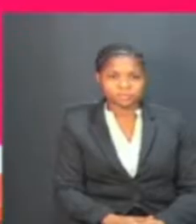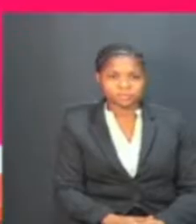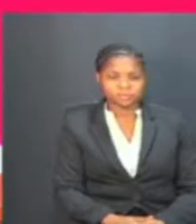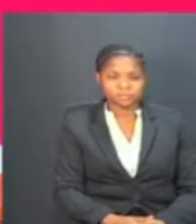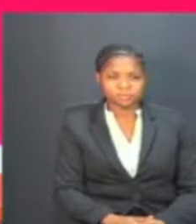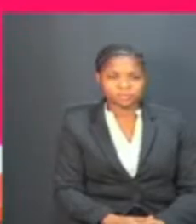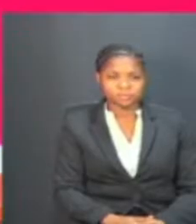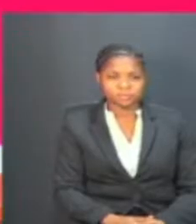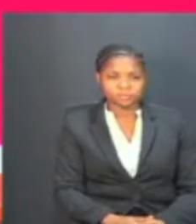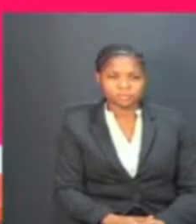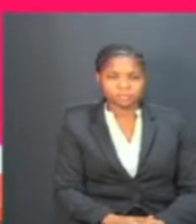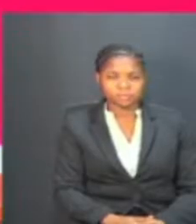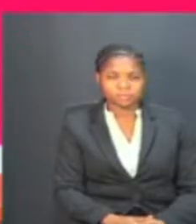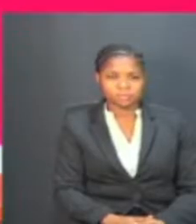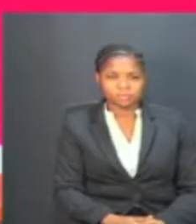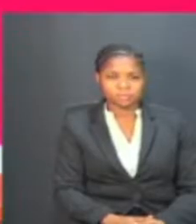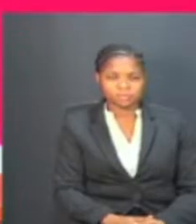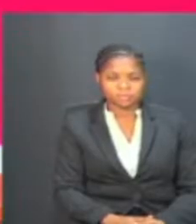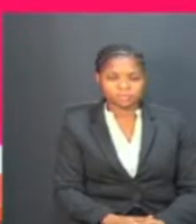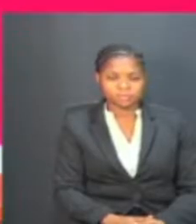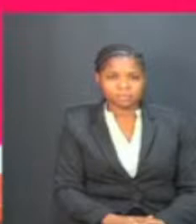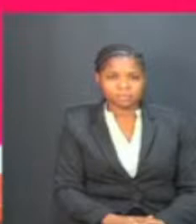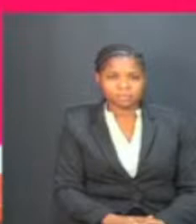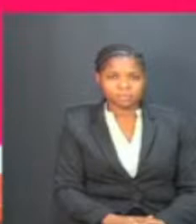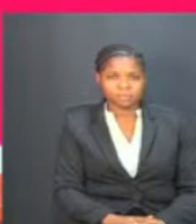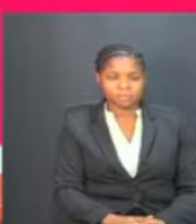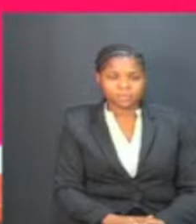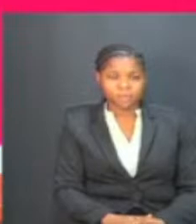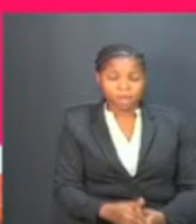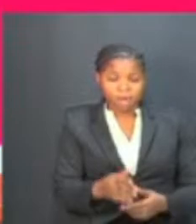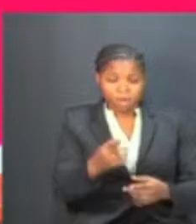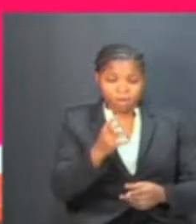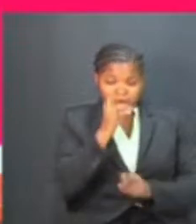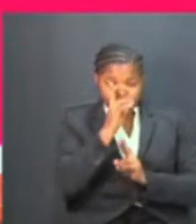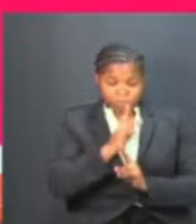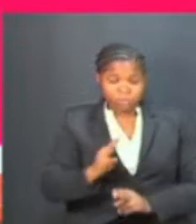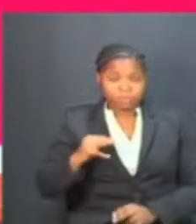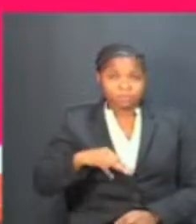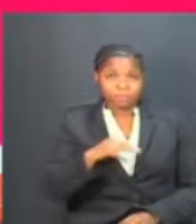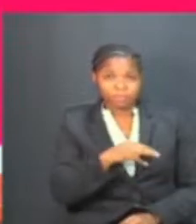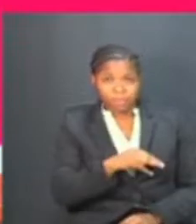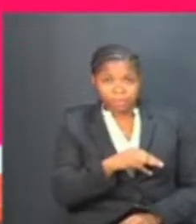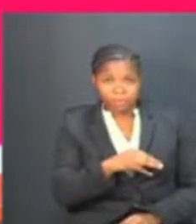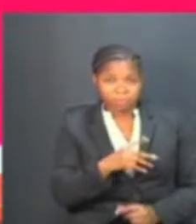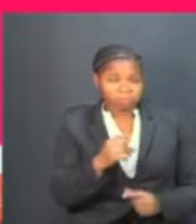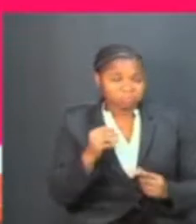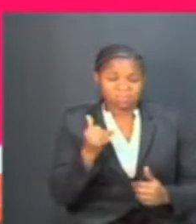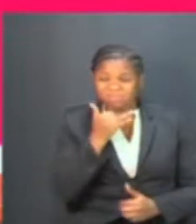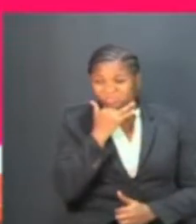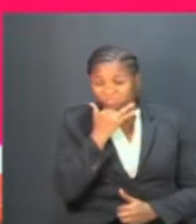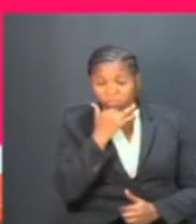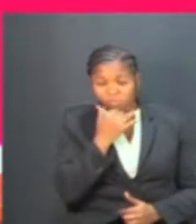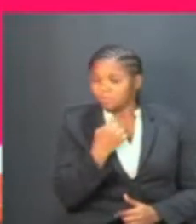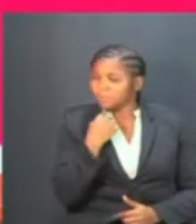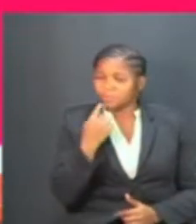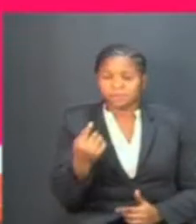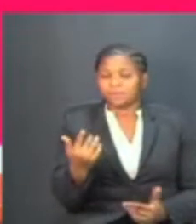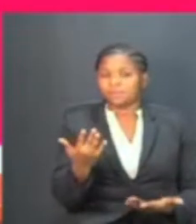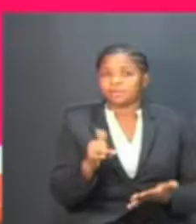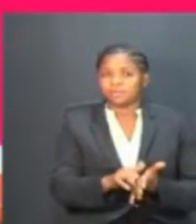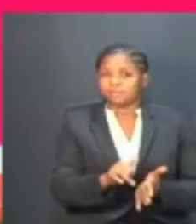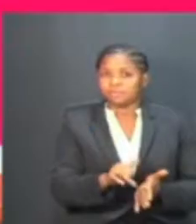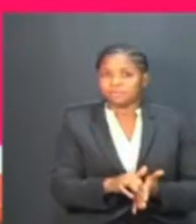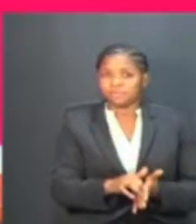no matter where it is coming from. Mr. Speaker, So let's just accept and move forward. Mr.